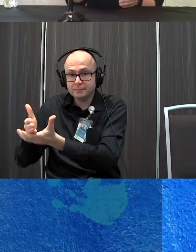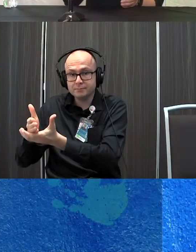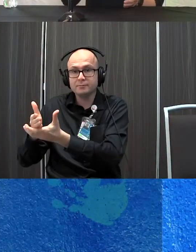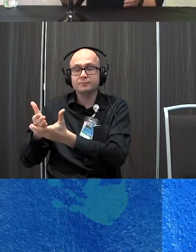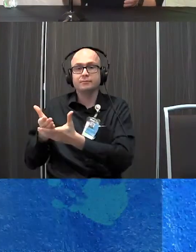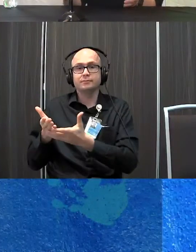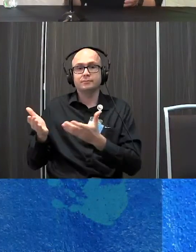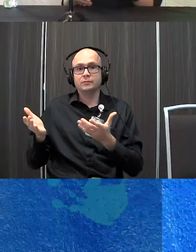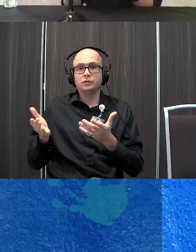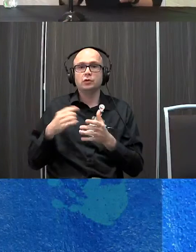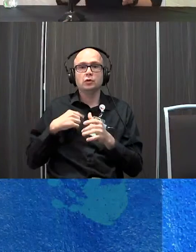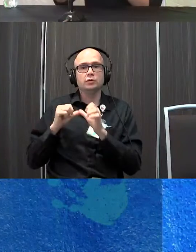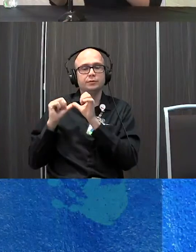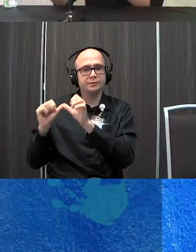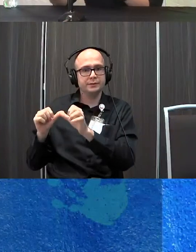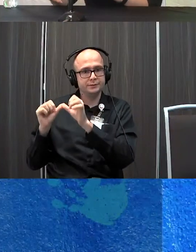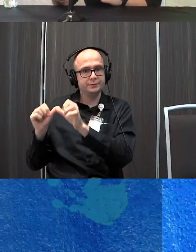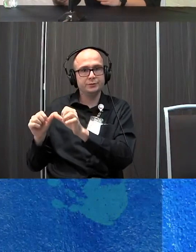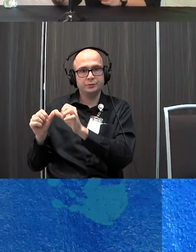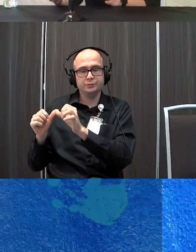then also continue to